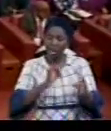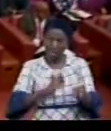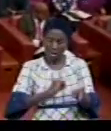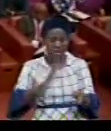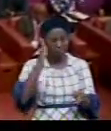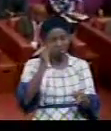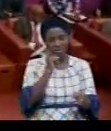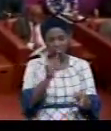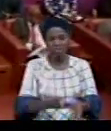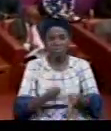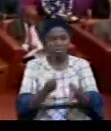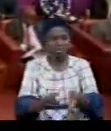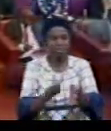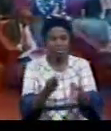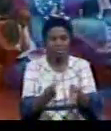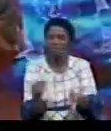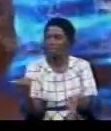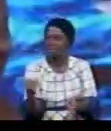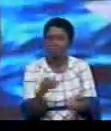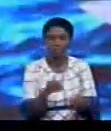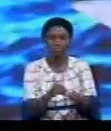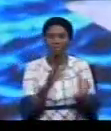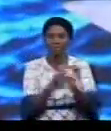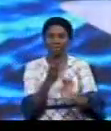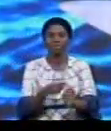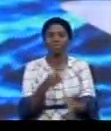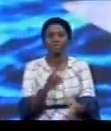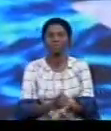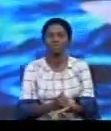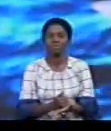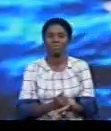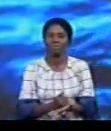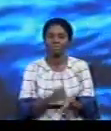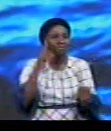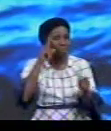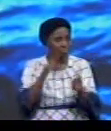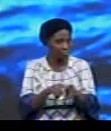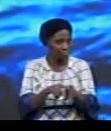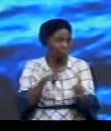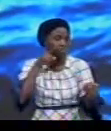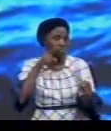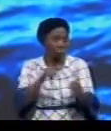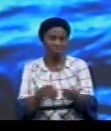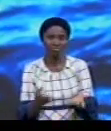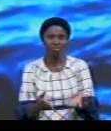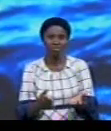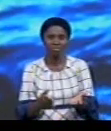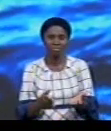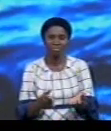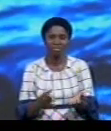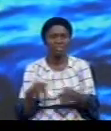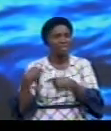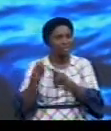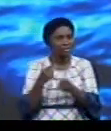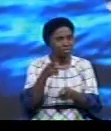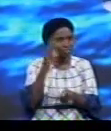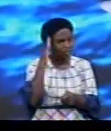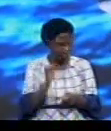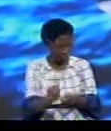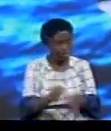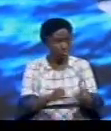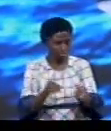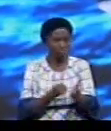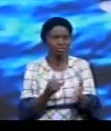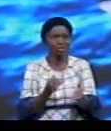My brothers and sisters, since we're still going to do it, why don't we do it now? Since we know,